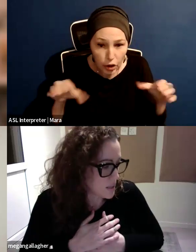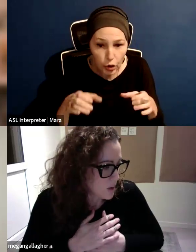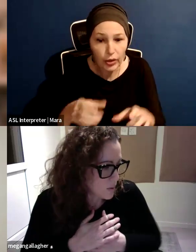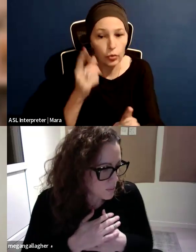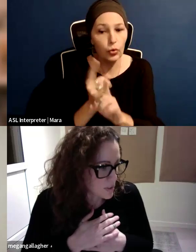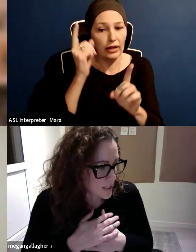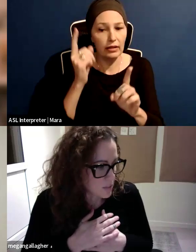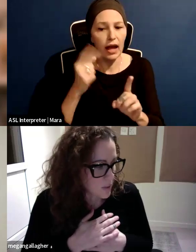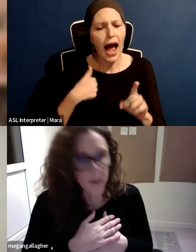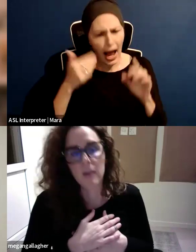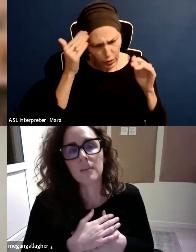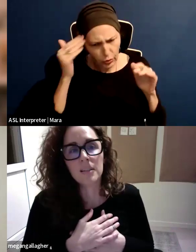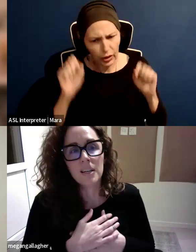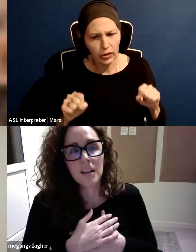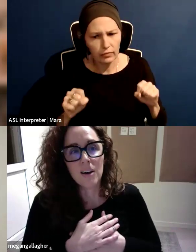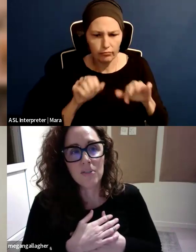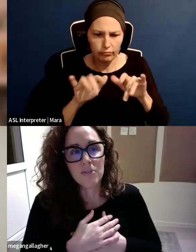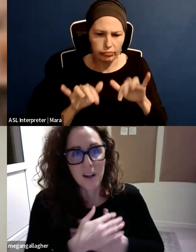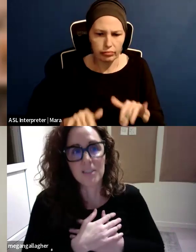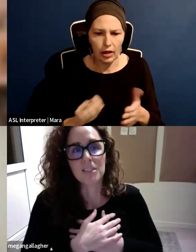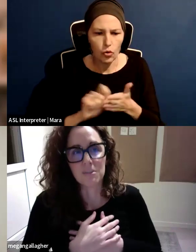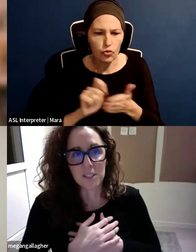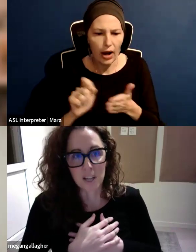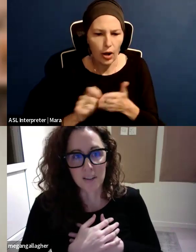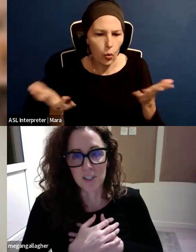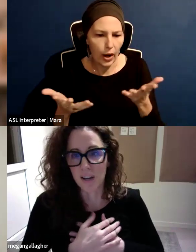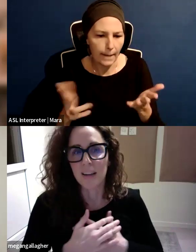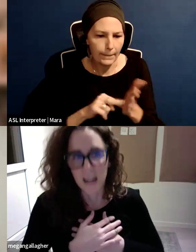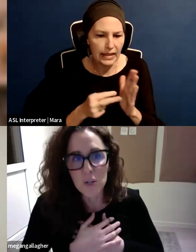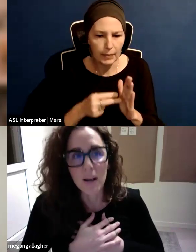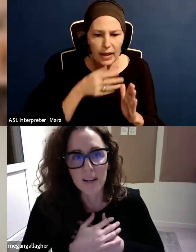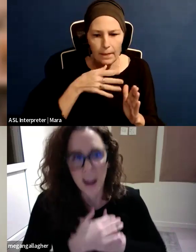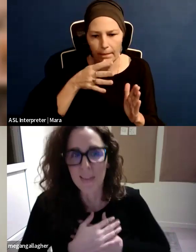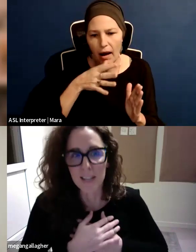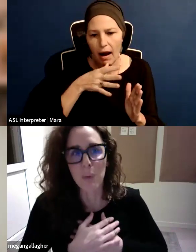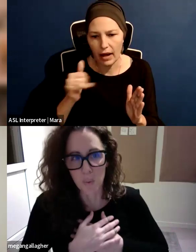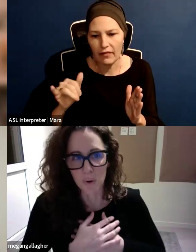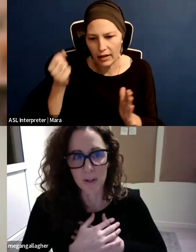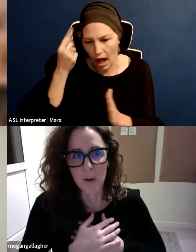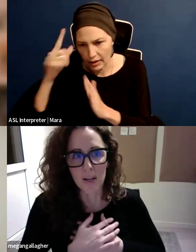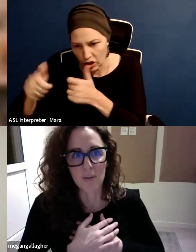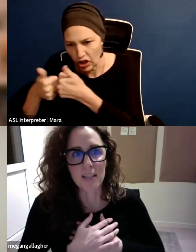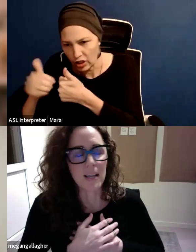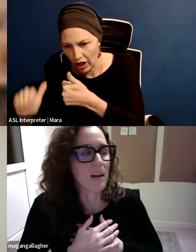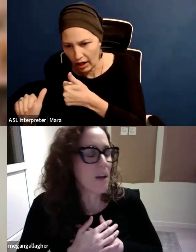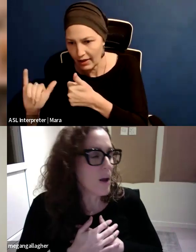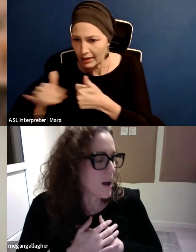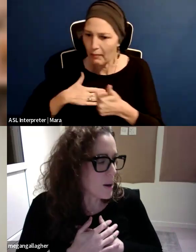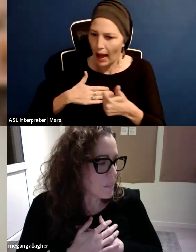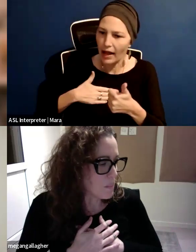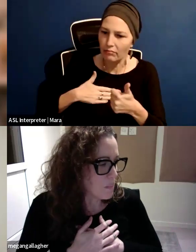write what it was like to be a parent of a cognitively challenged child. Like I knew that's my world. I knew I could write